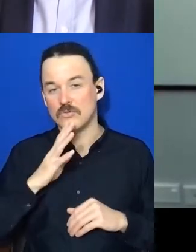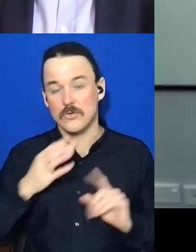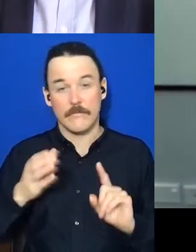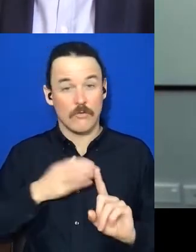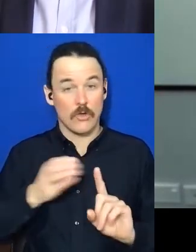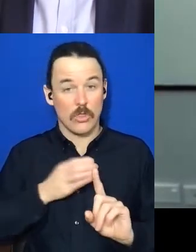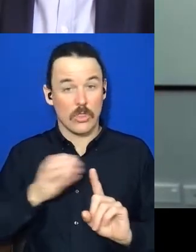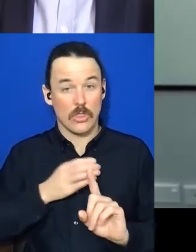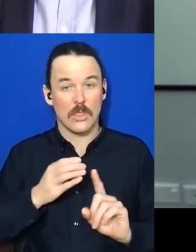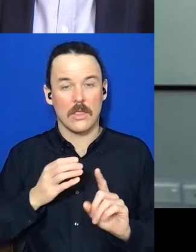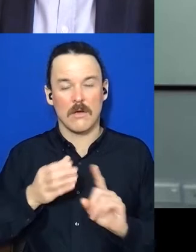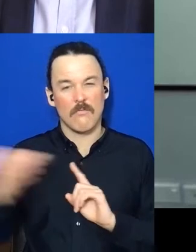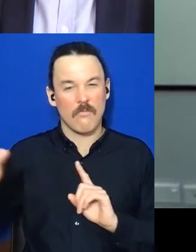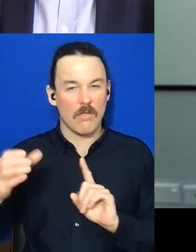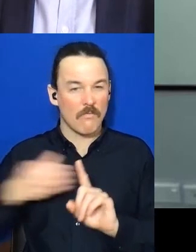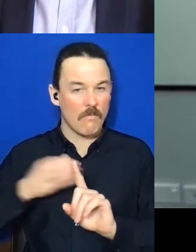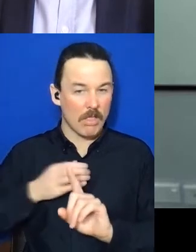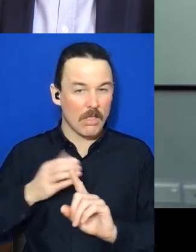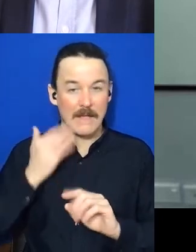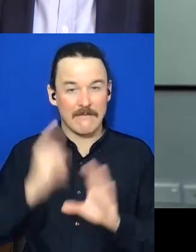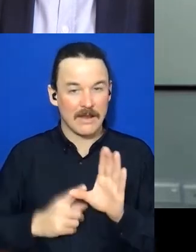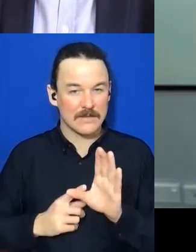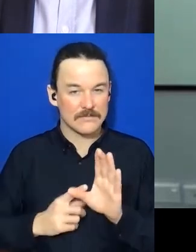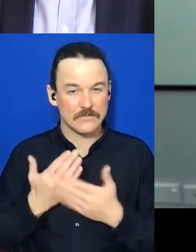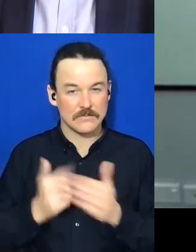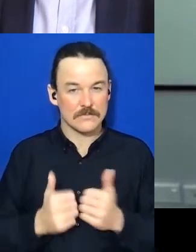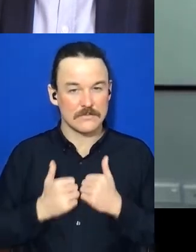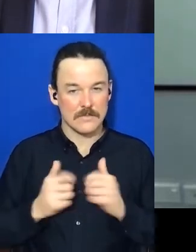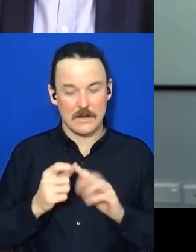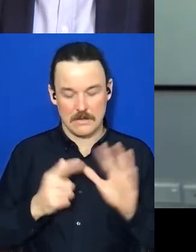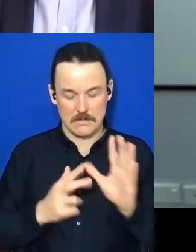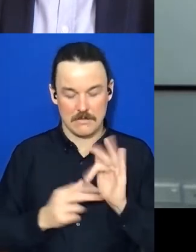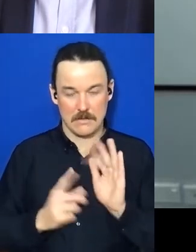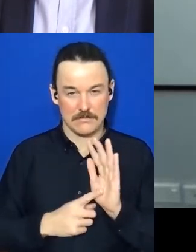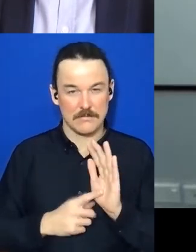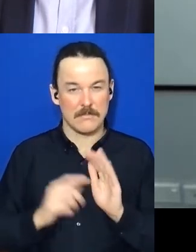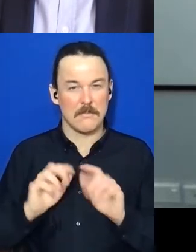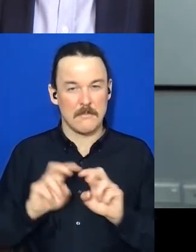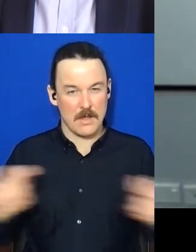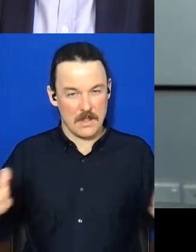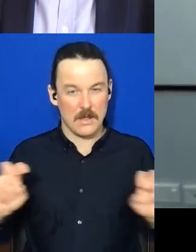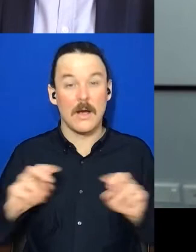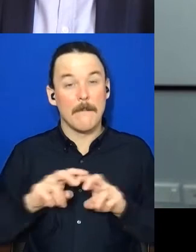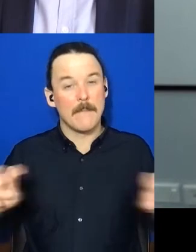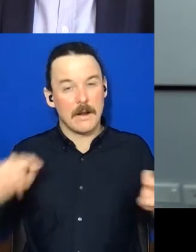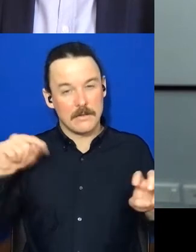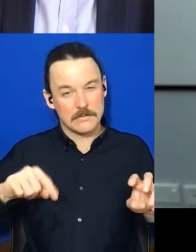through the panel. And on the panel, we have a very strong cultural focus to our work,